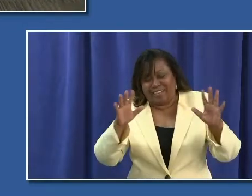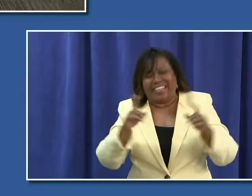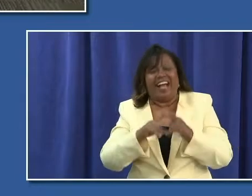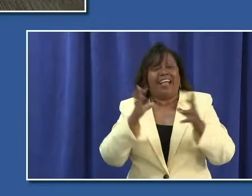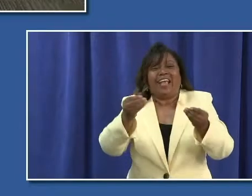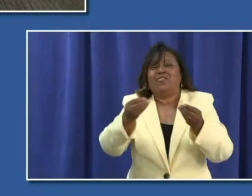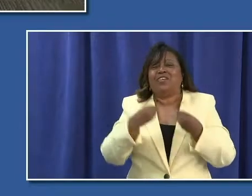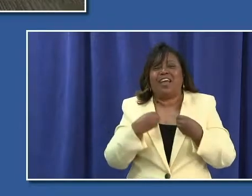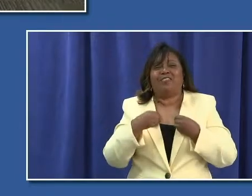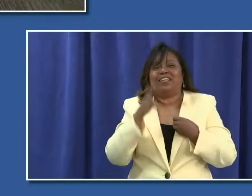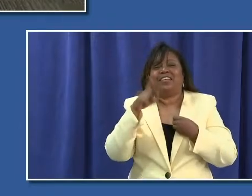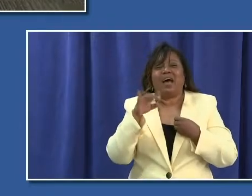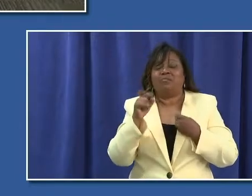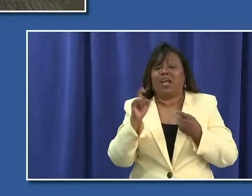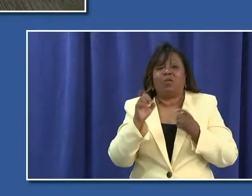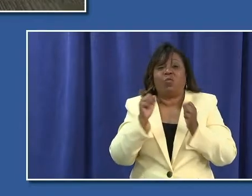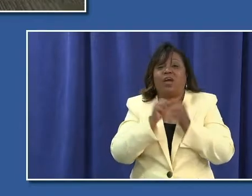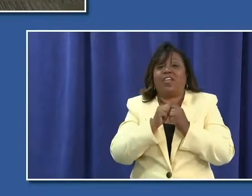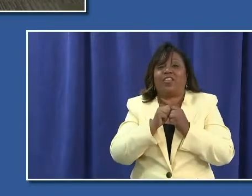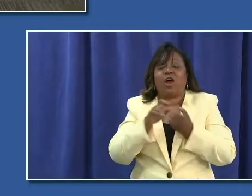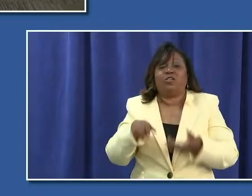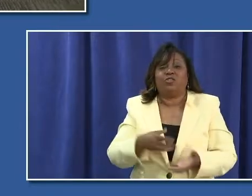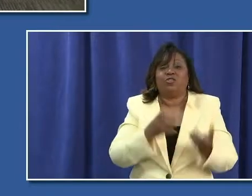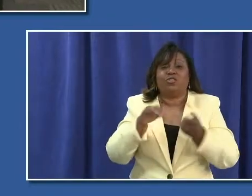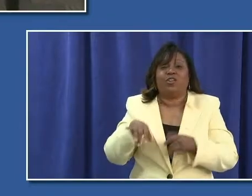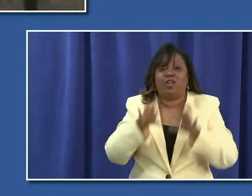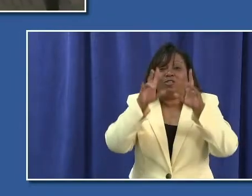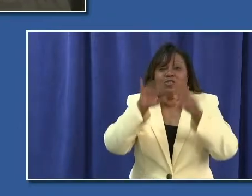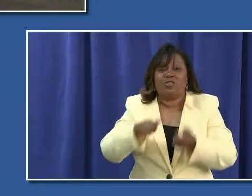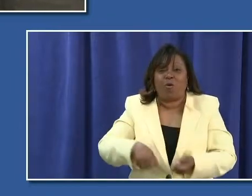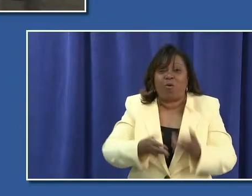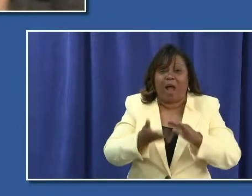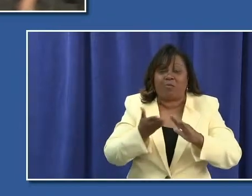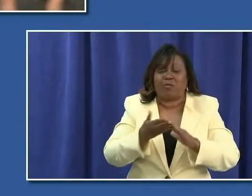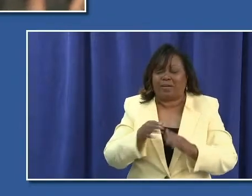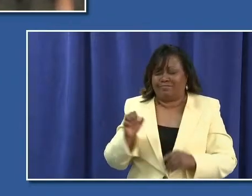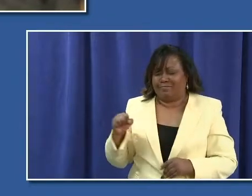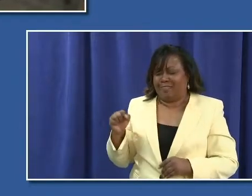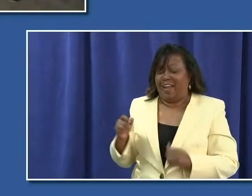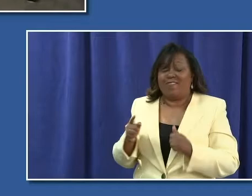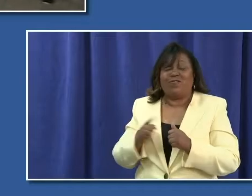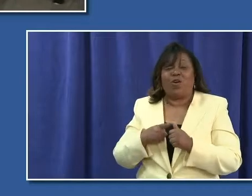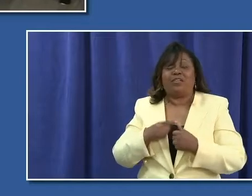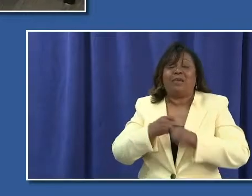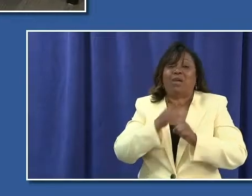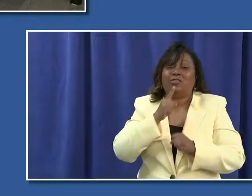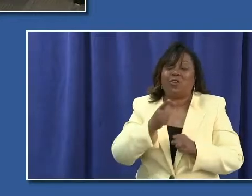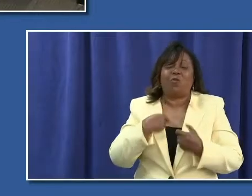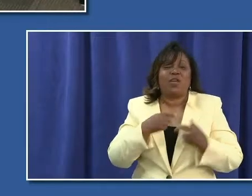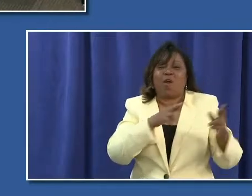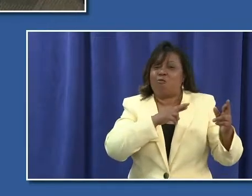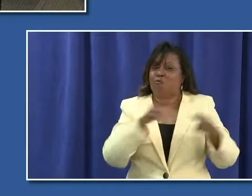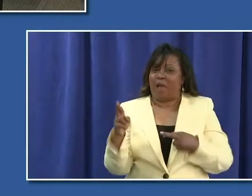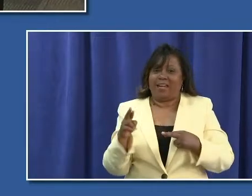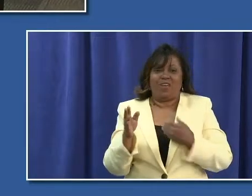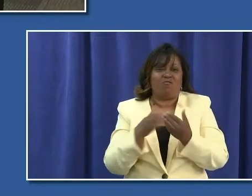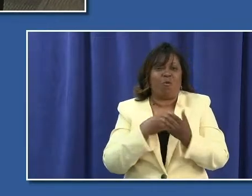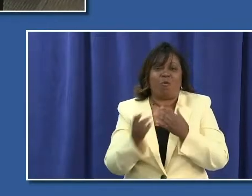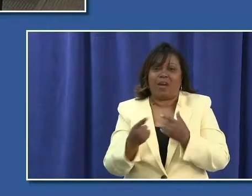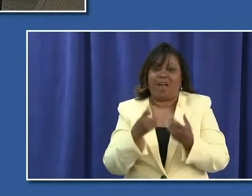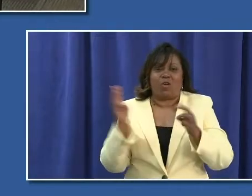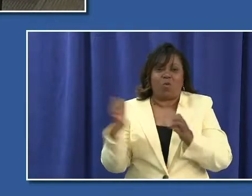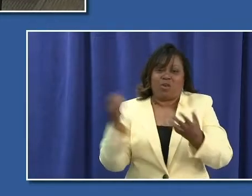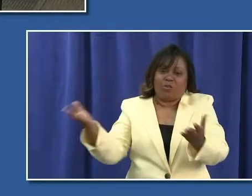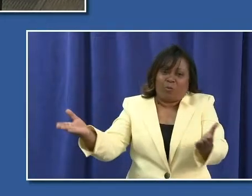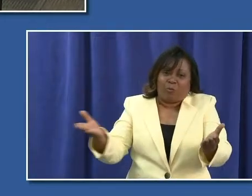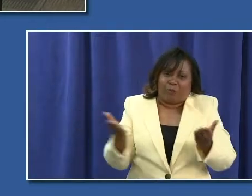can you give us an update on where we are with our snow operations for the coming year? Well, first I can assure you that we are ready for whatever winter